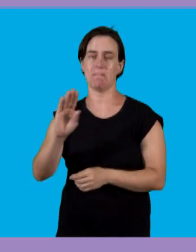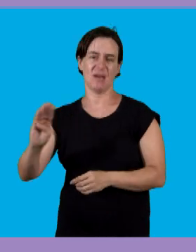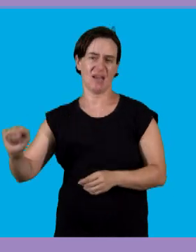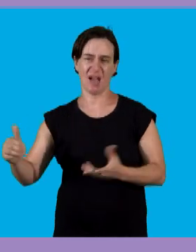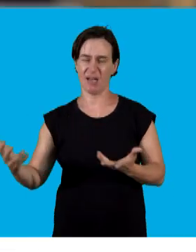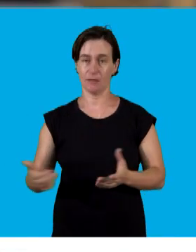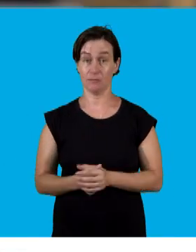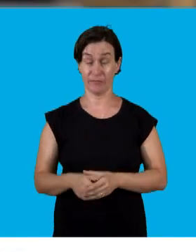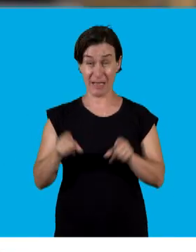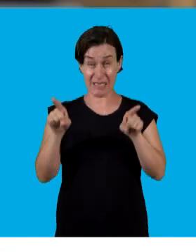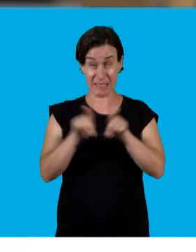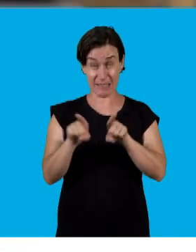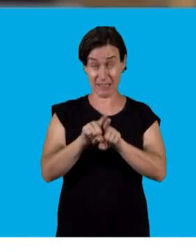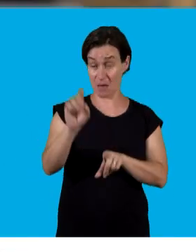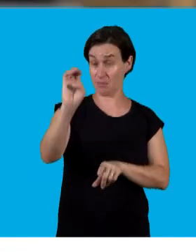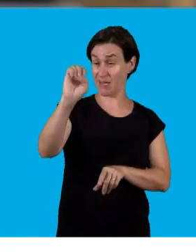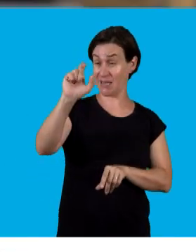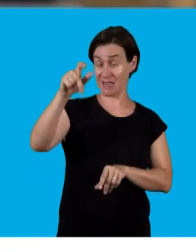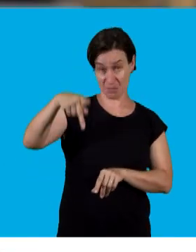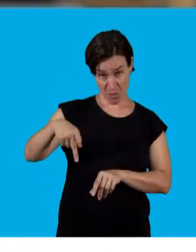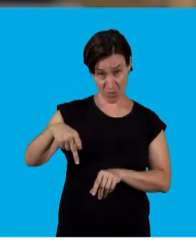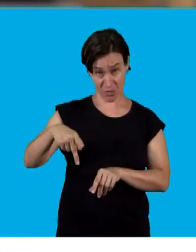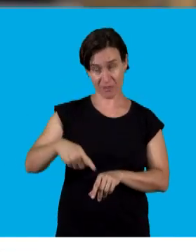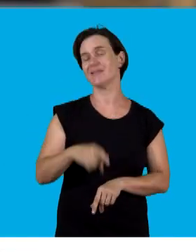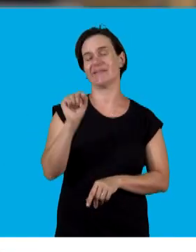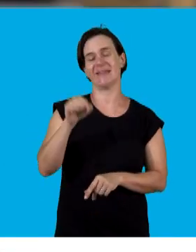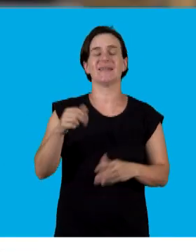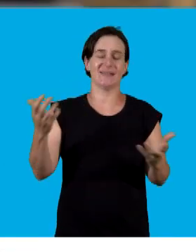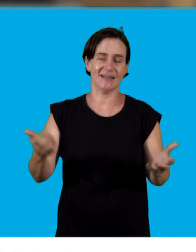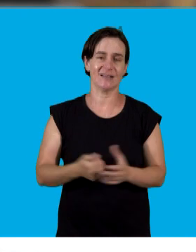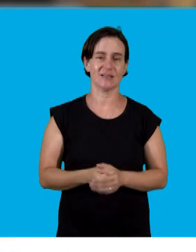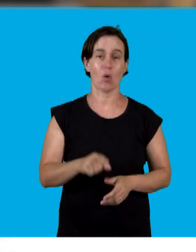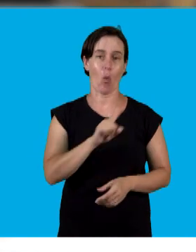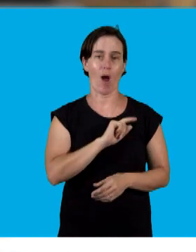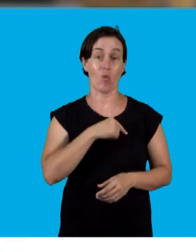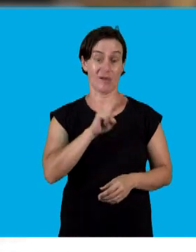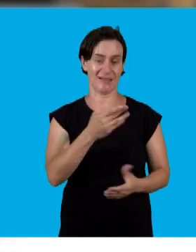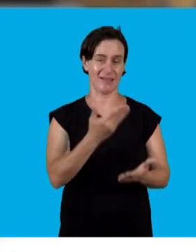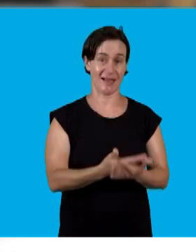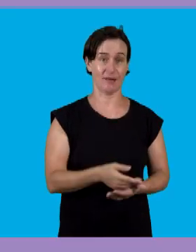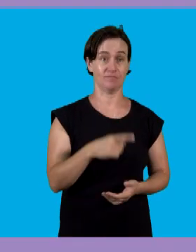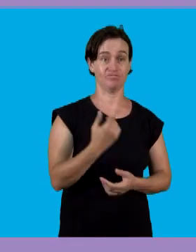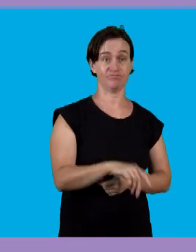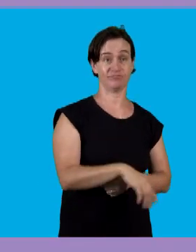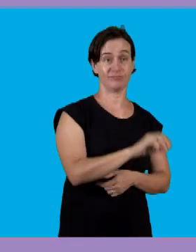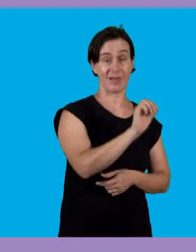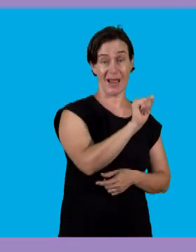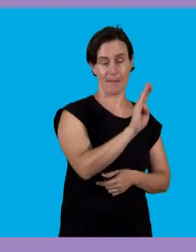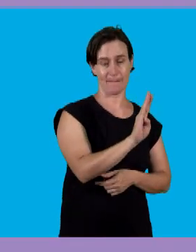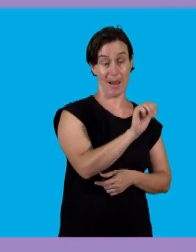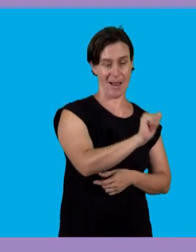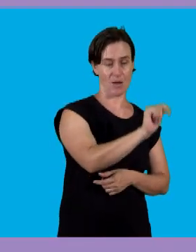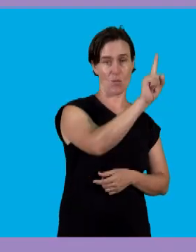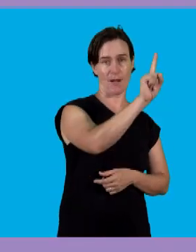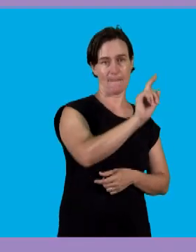a. Now, do they have the same exponent to those variables? Of course they do, because we can see that the a has an